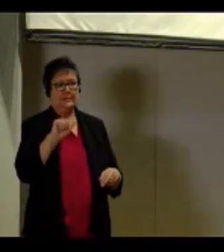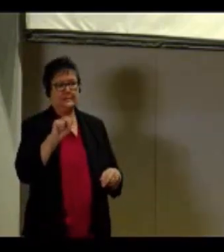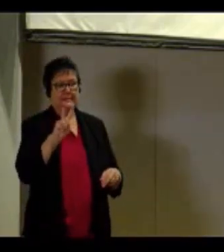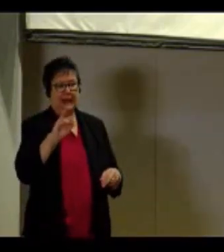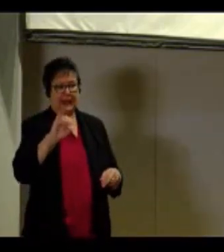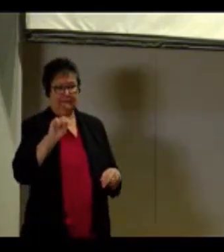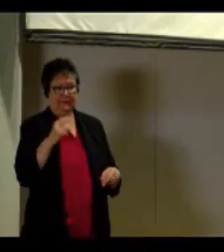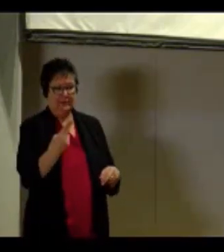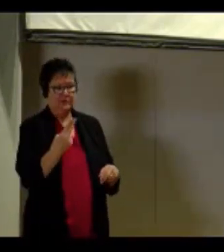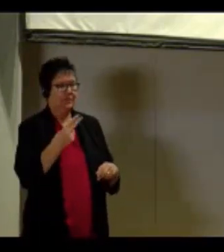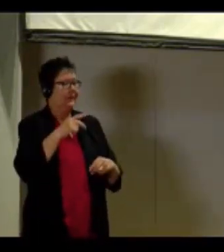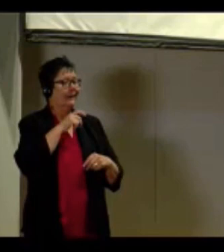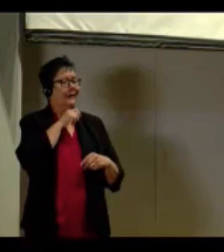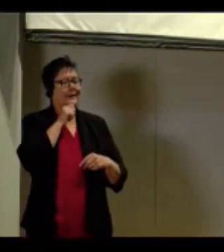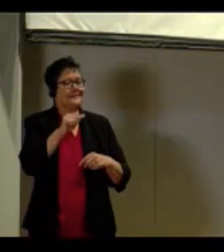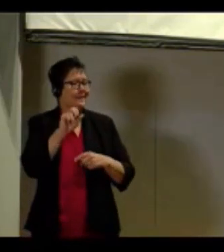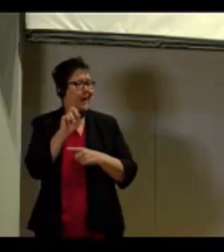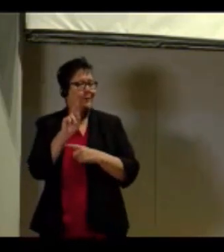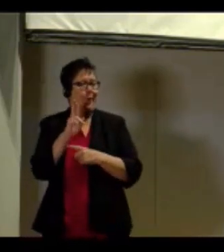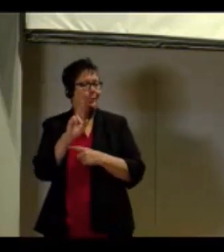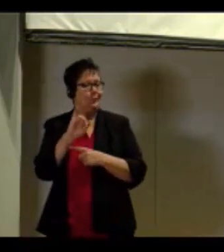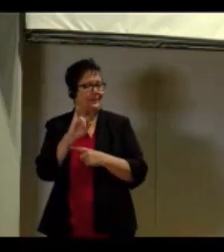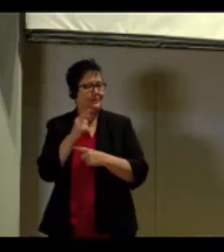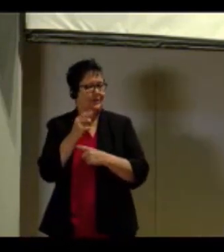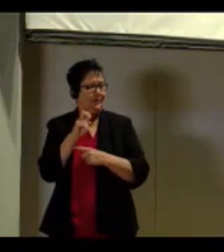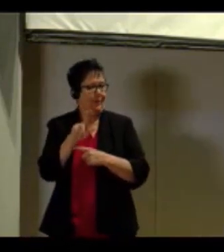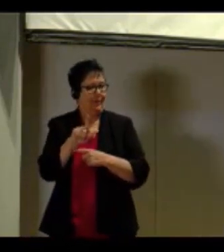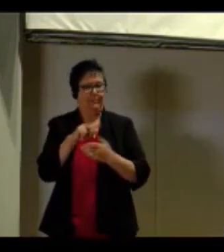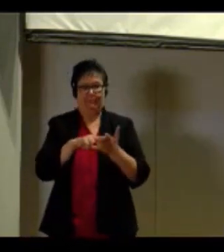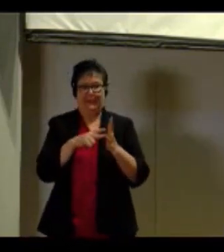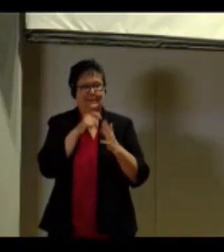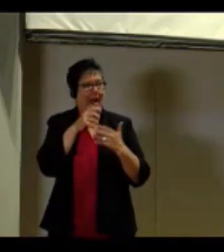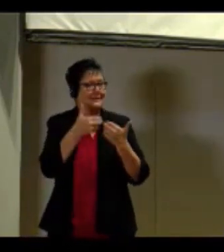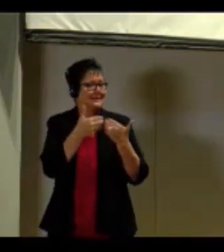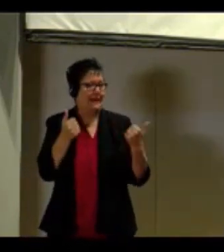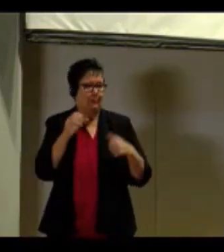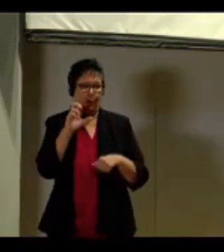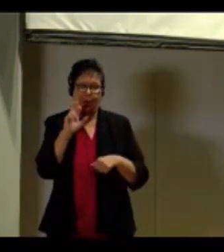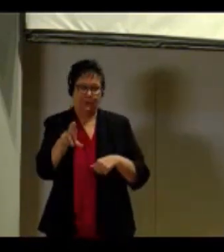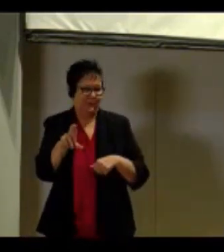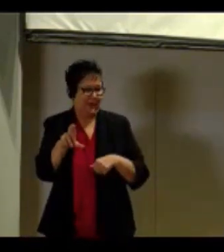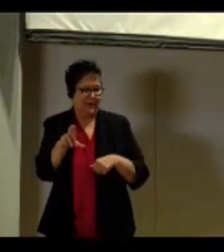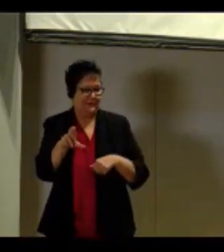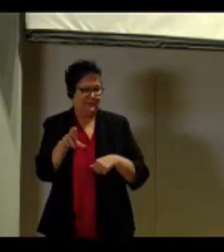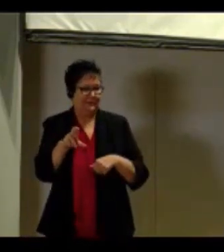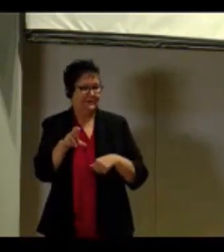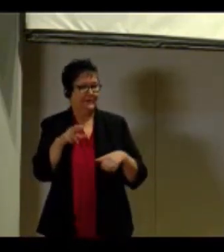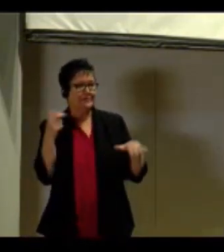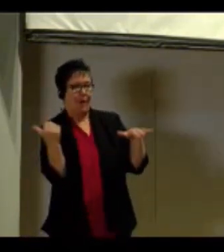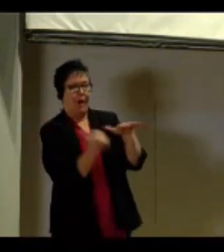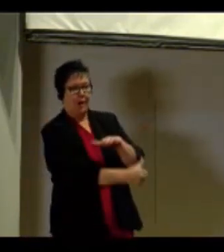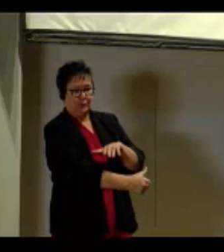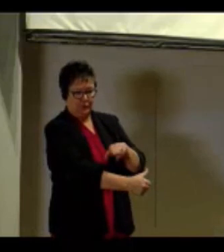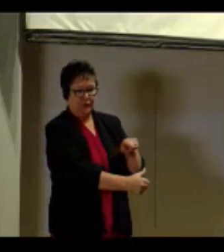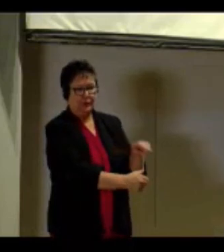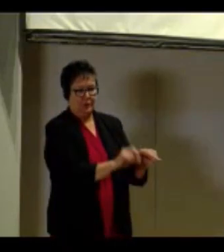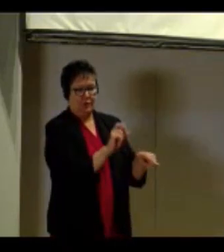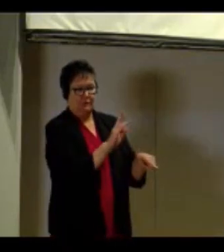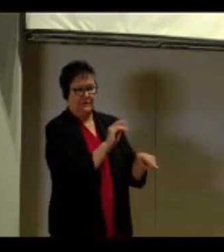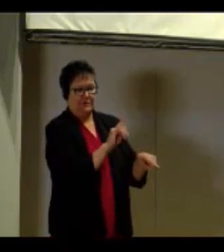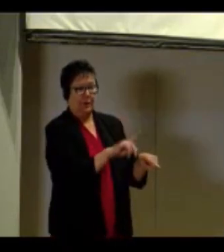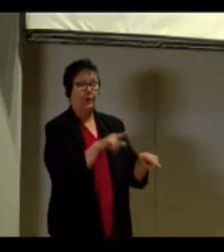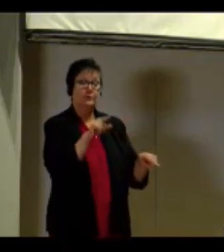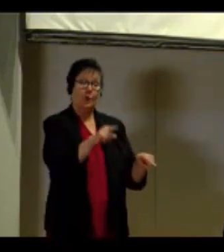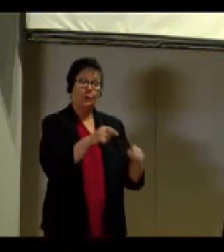sufficiently original to have its own separate copyright. So if you apply that in the 3D context and